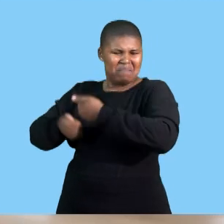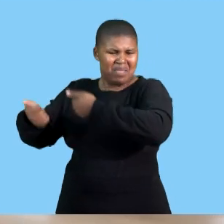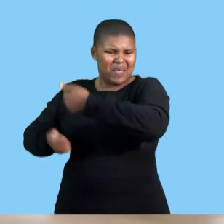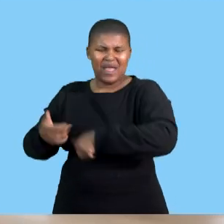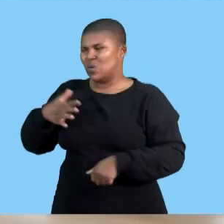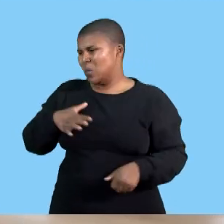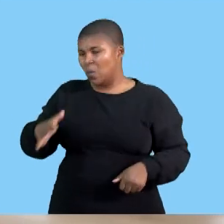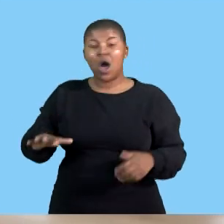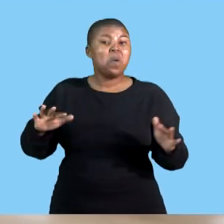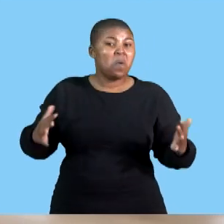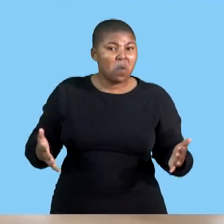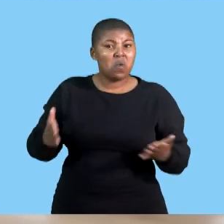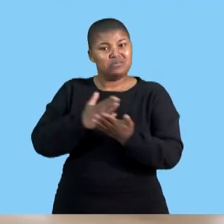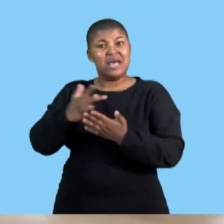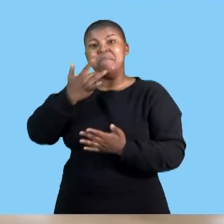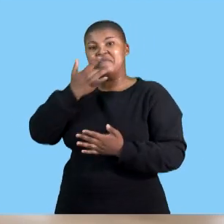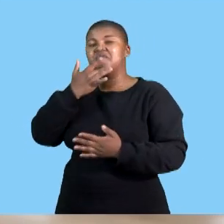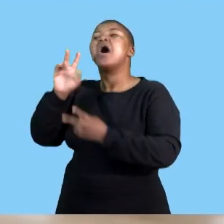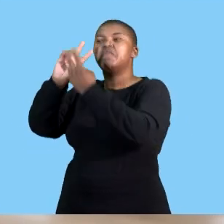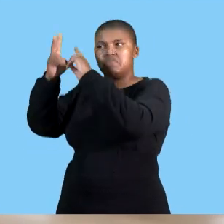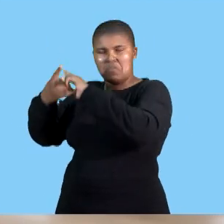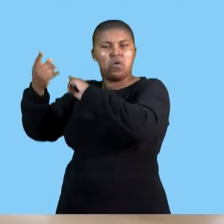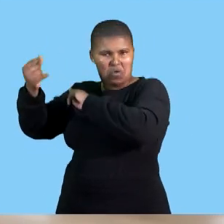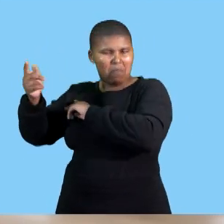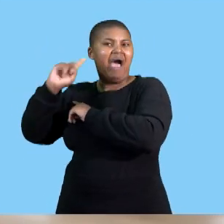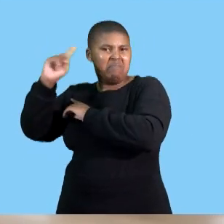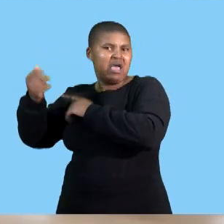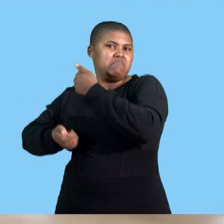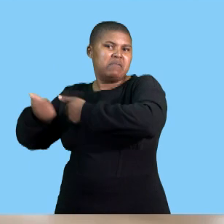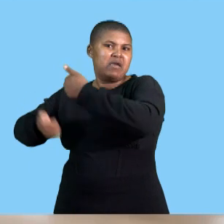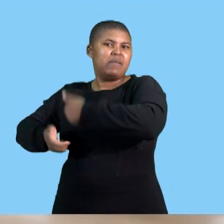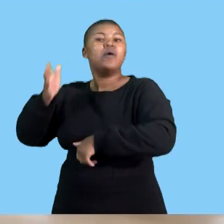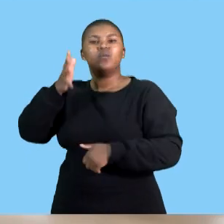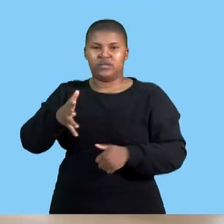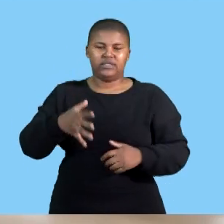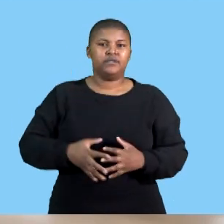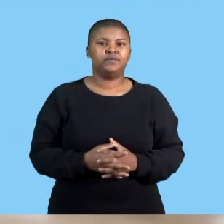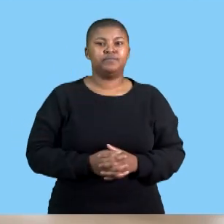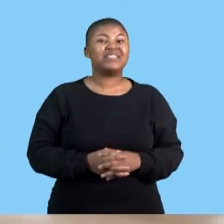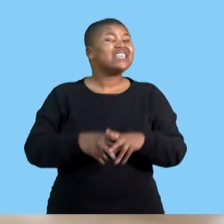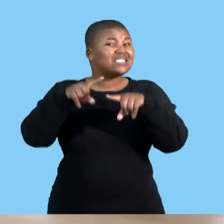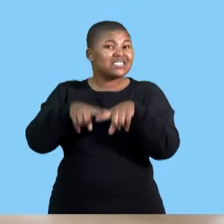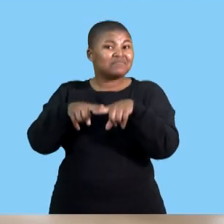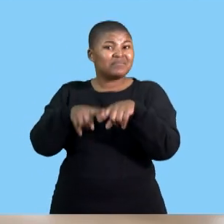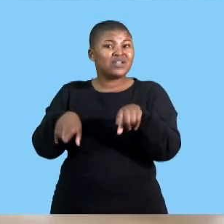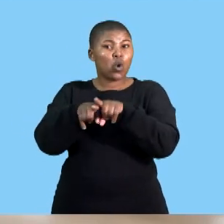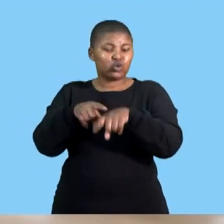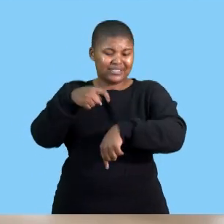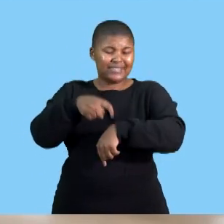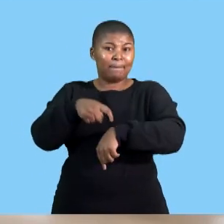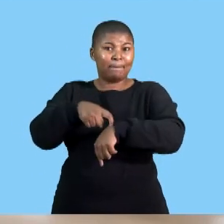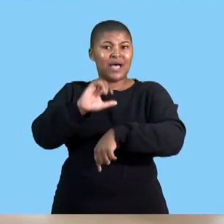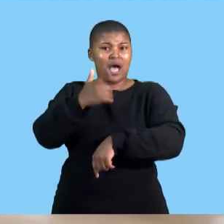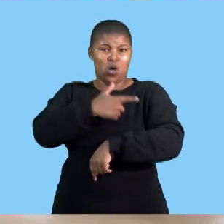or they would rather opt for a borrowed capital, knowing very well that they are going to pay an interest, and depending on